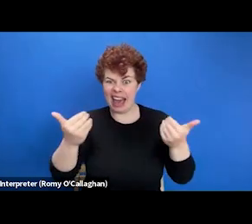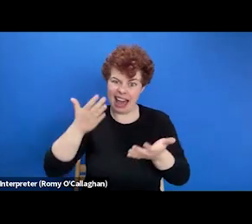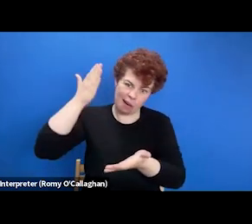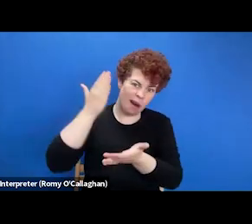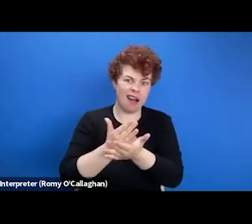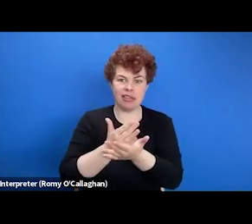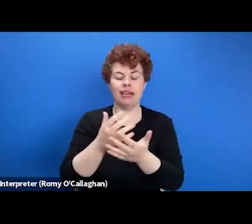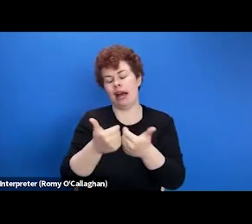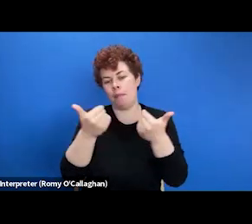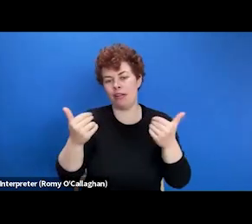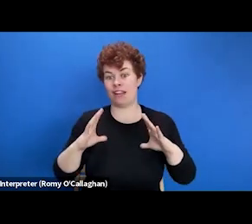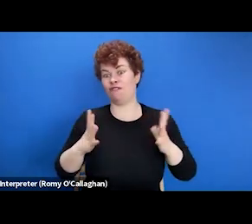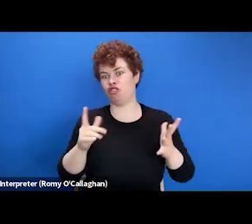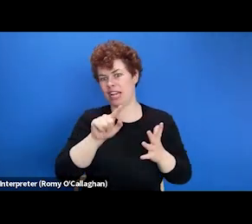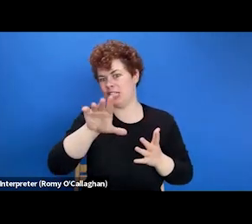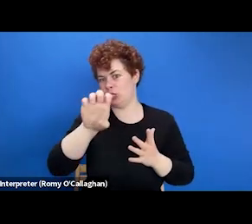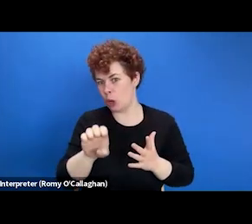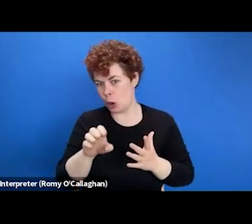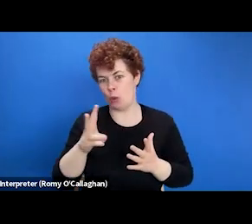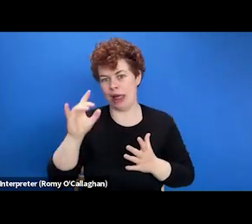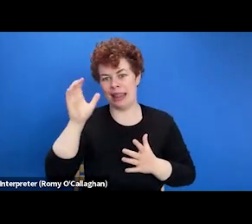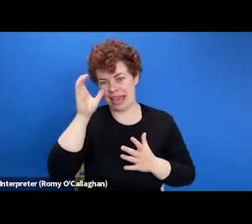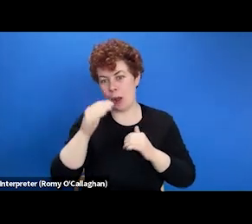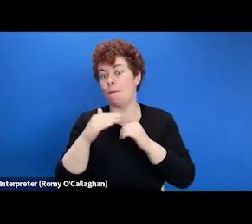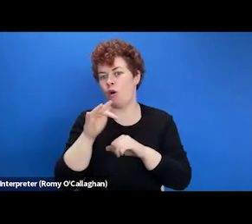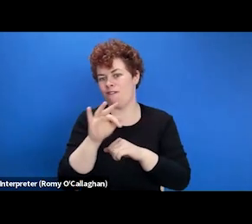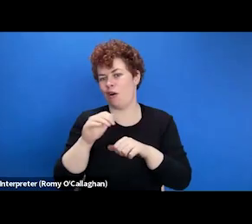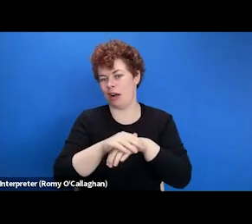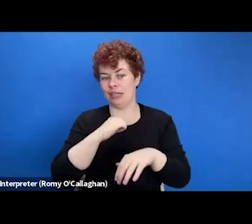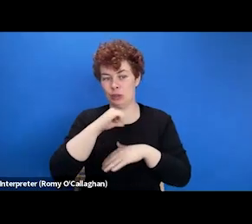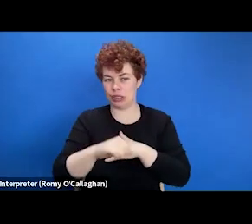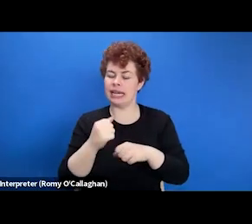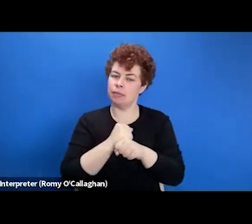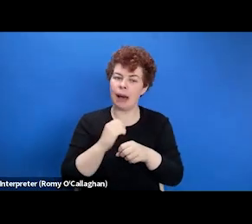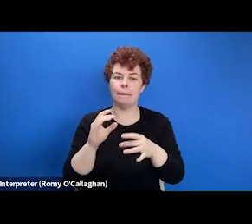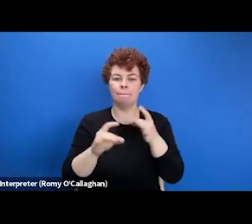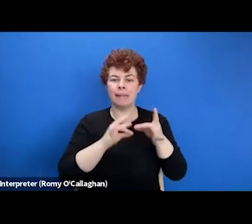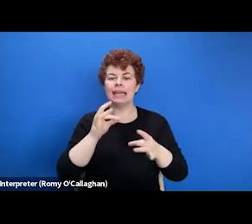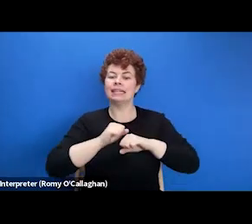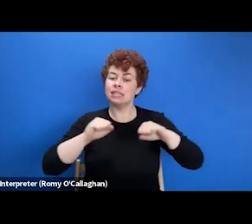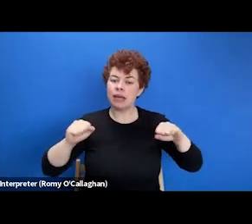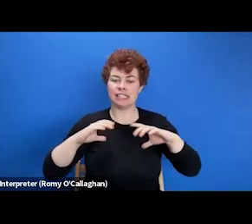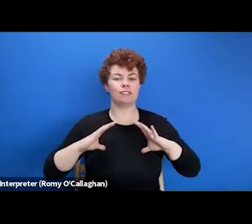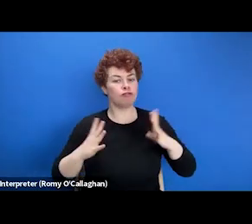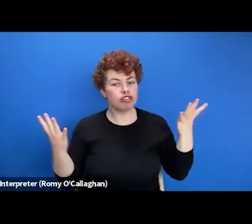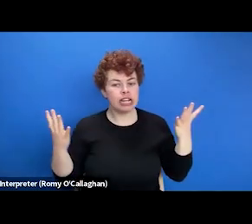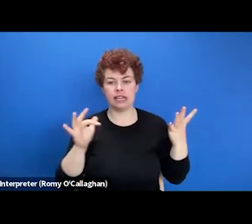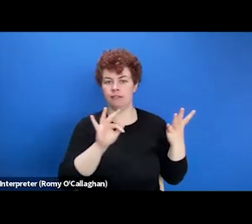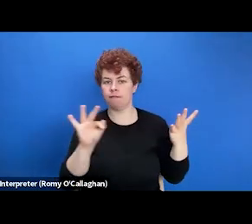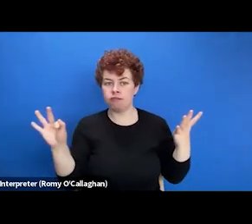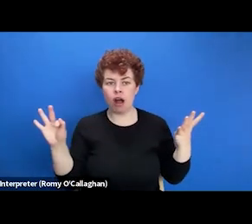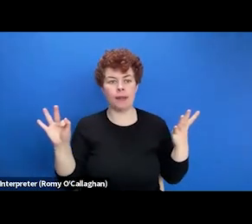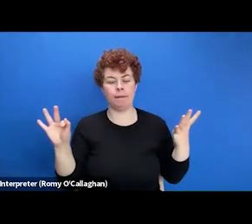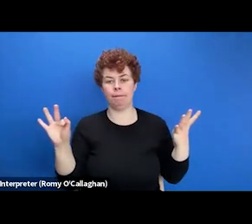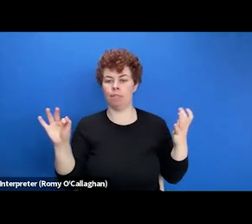about it from other colleagues and comrades here today, that it's about creating spaces free from all forms